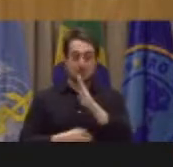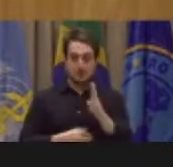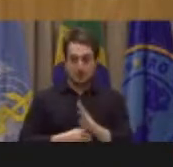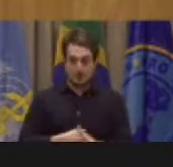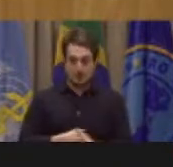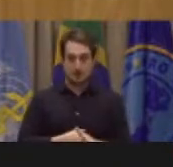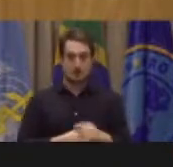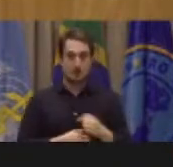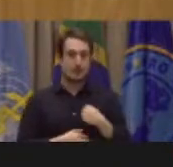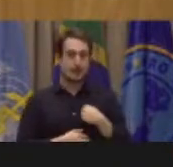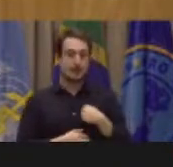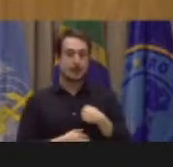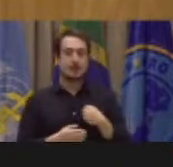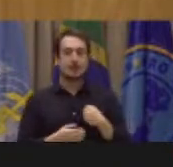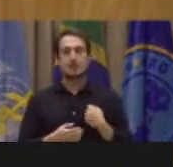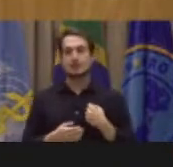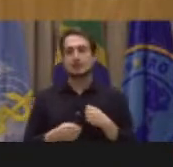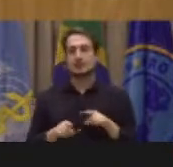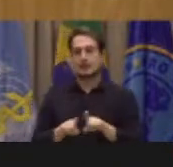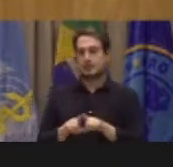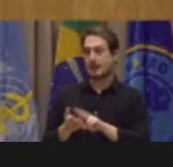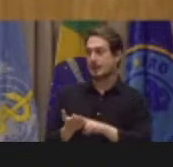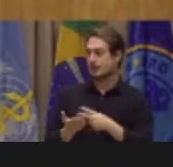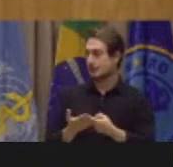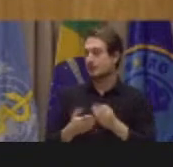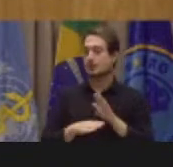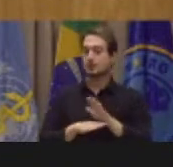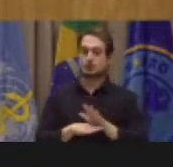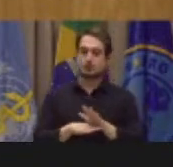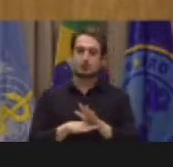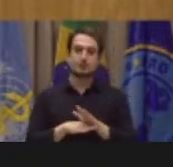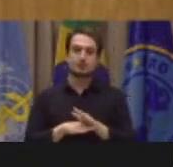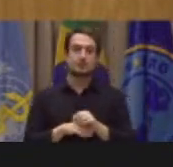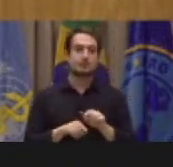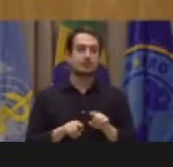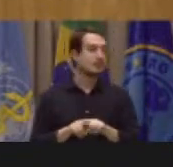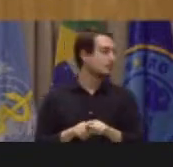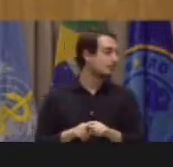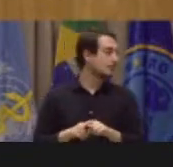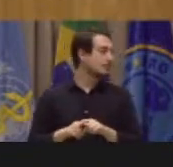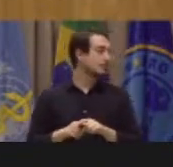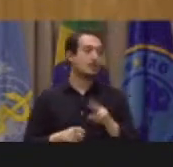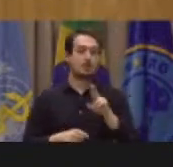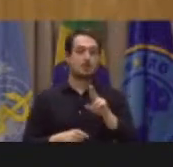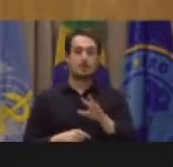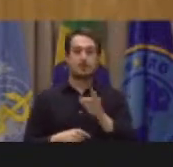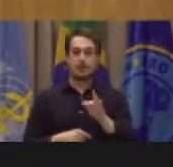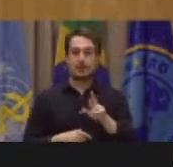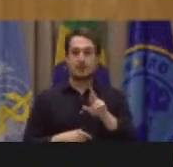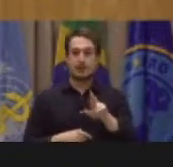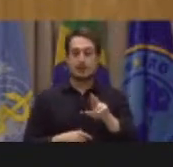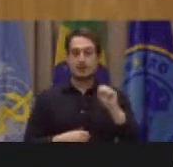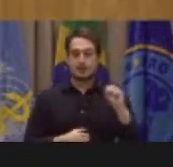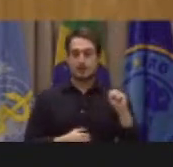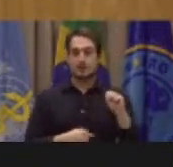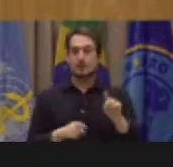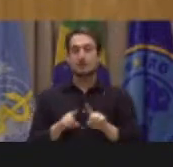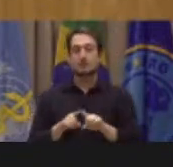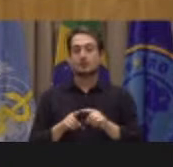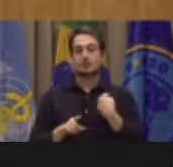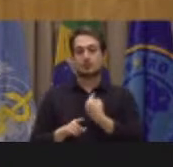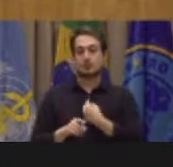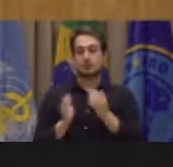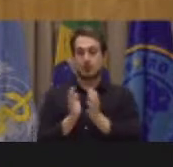Portuguese. I'm one of the people who was also, who graduated from the Rio Grande do